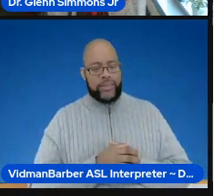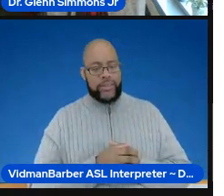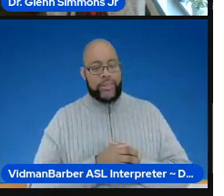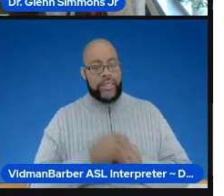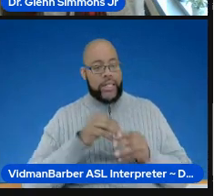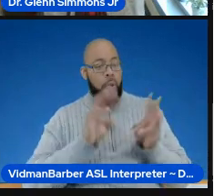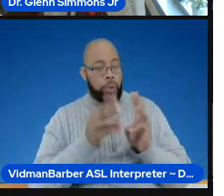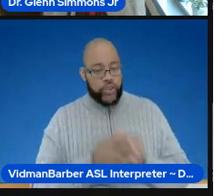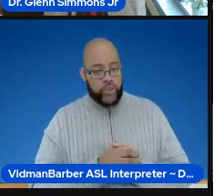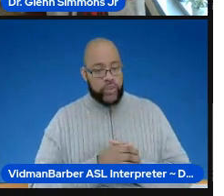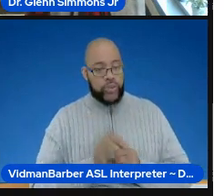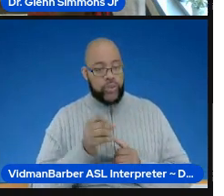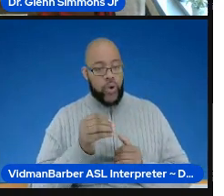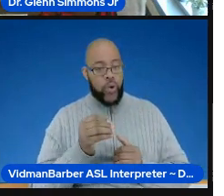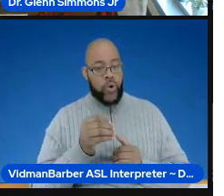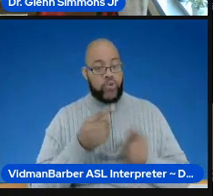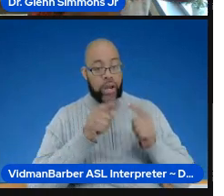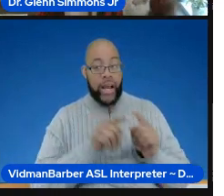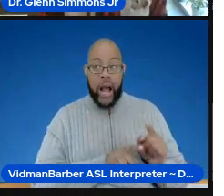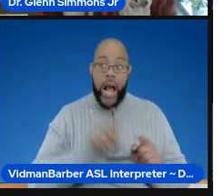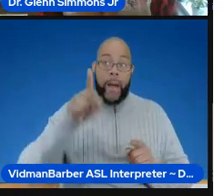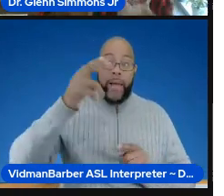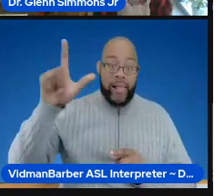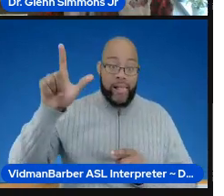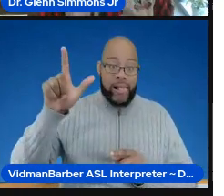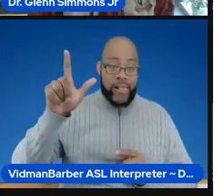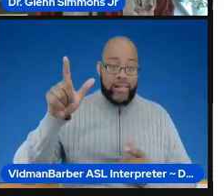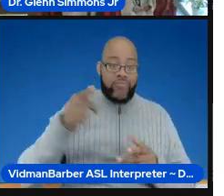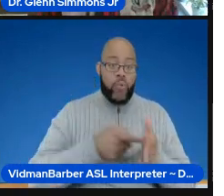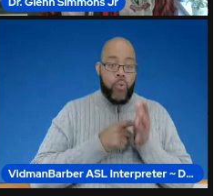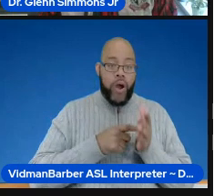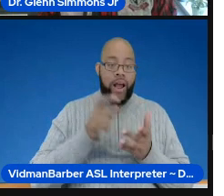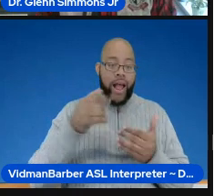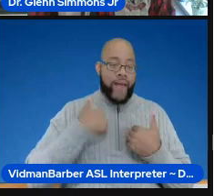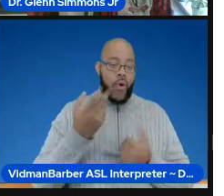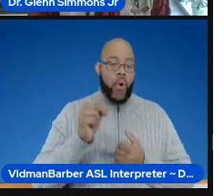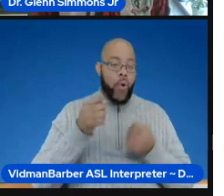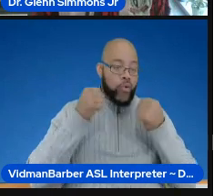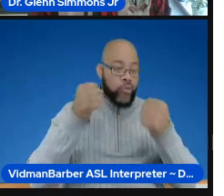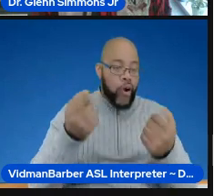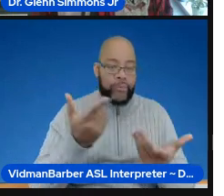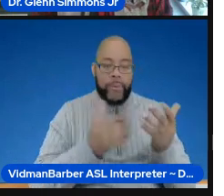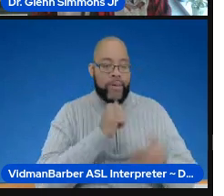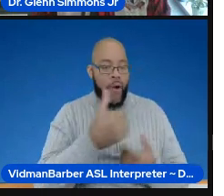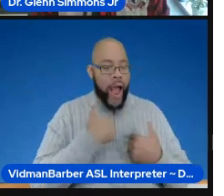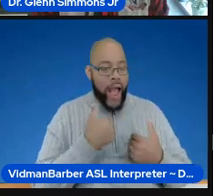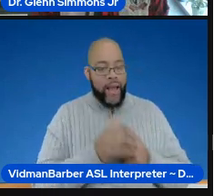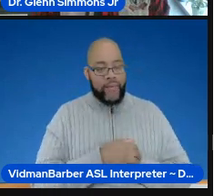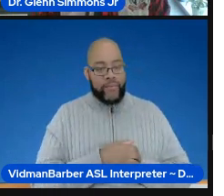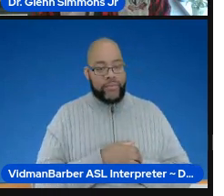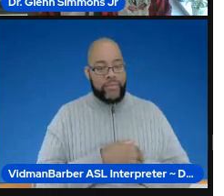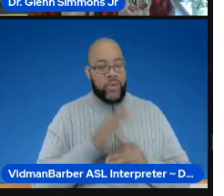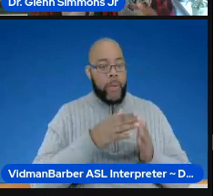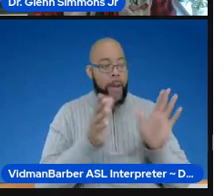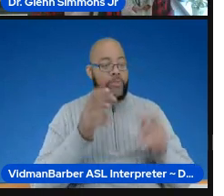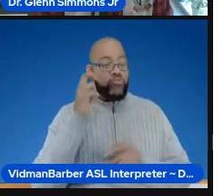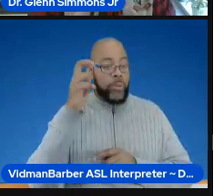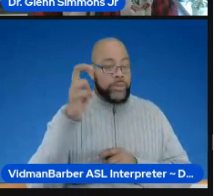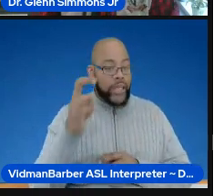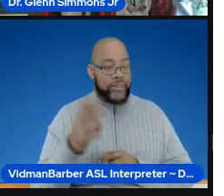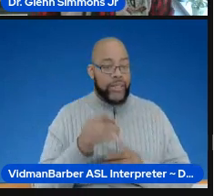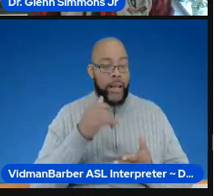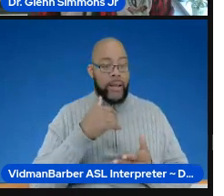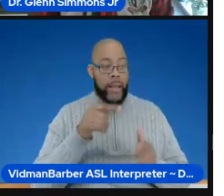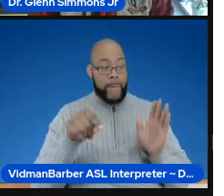wintertime. So trying to get them up that hill required that they had their own vehicle, which they may not have, get on public transportation, which at